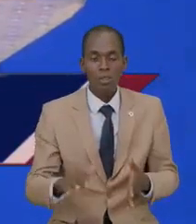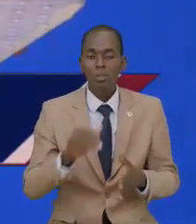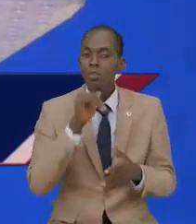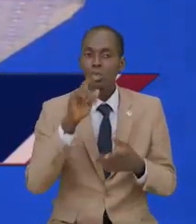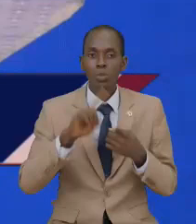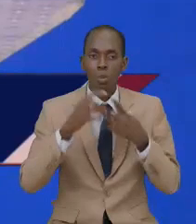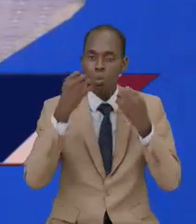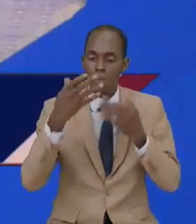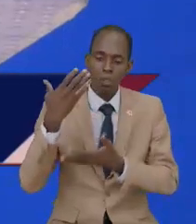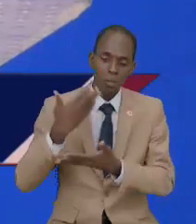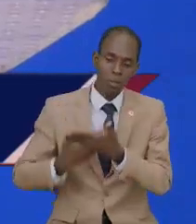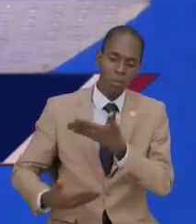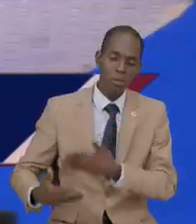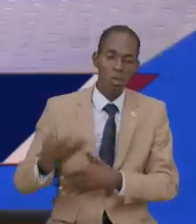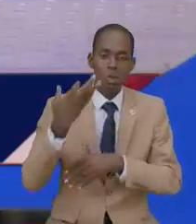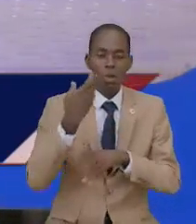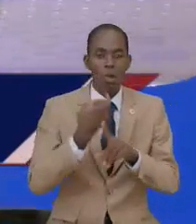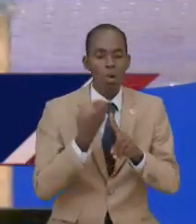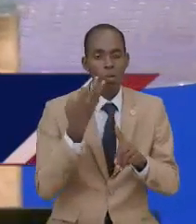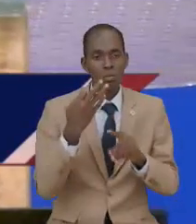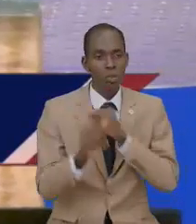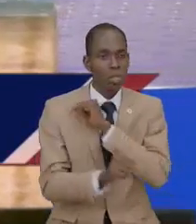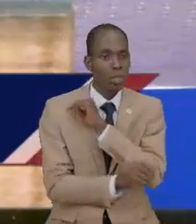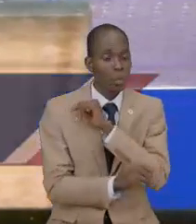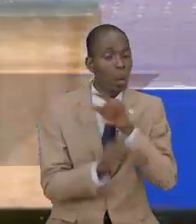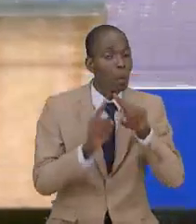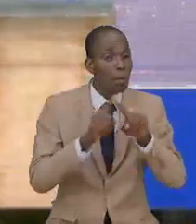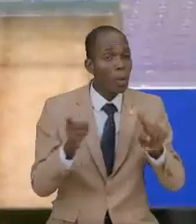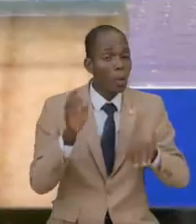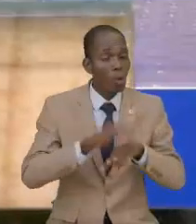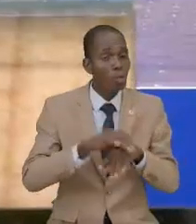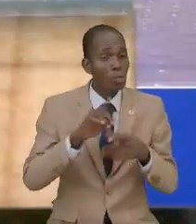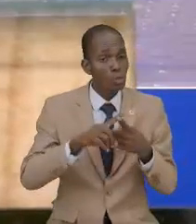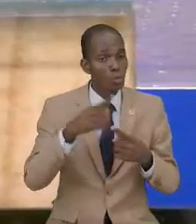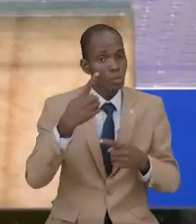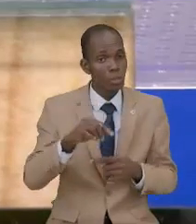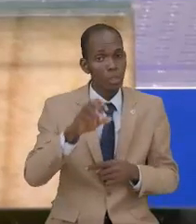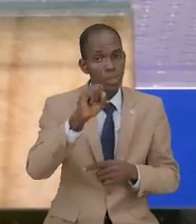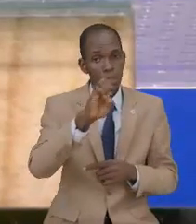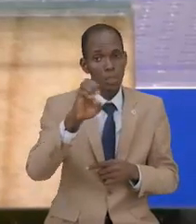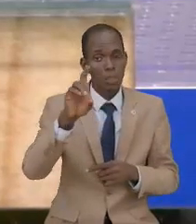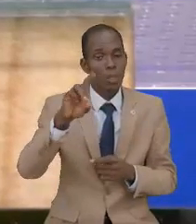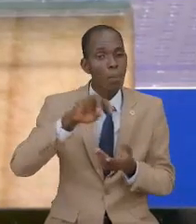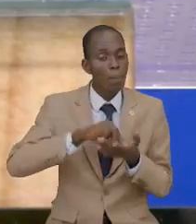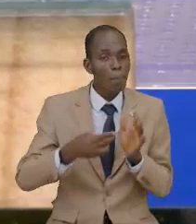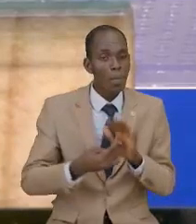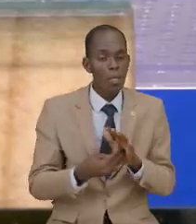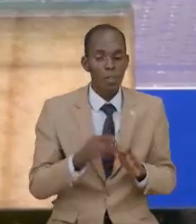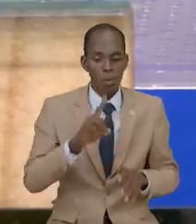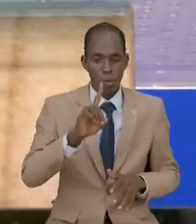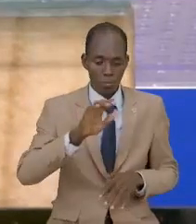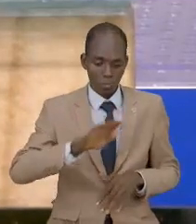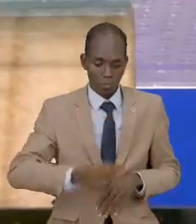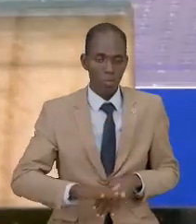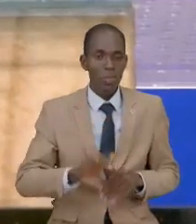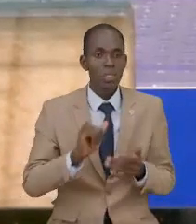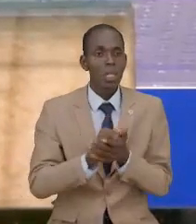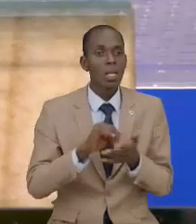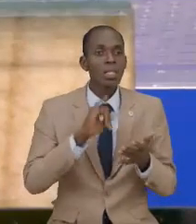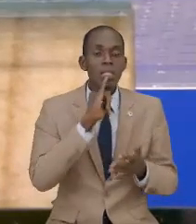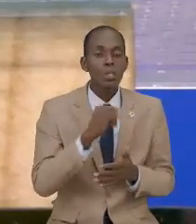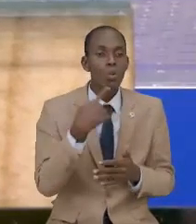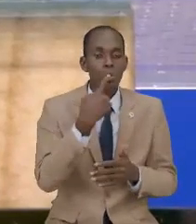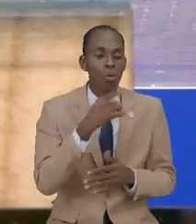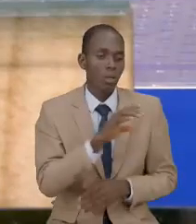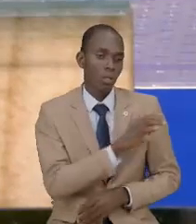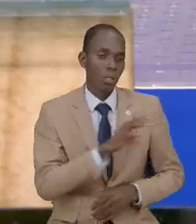generations of Abraham, but unto the seed, and that seed is Christ. And then we have the